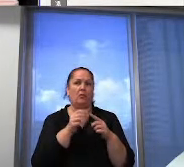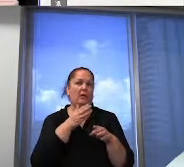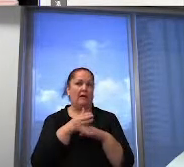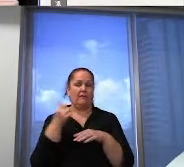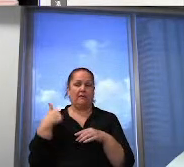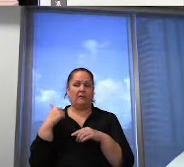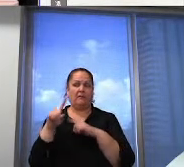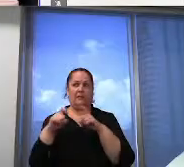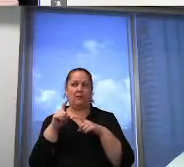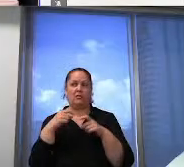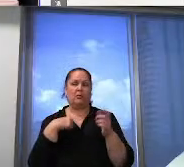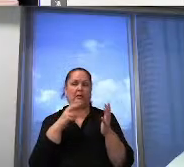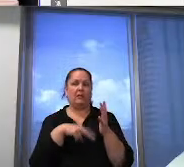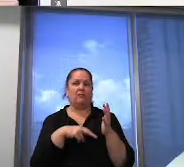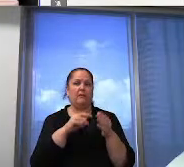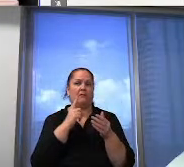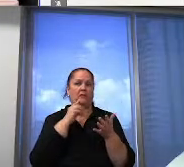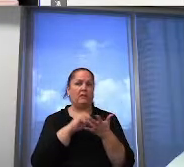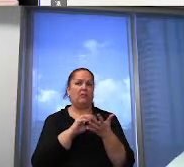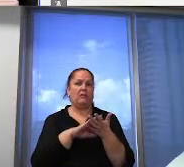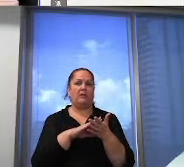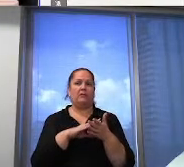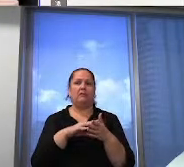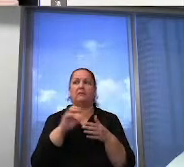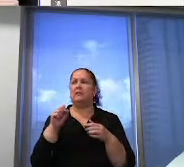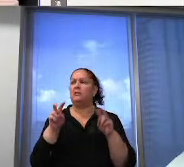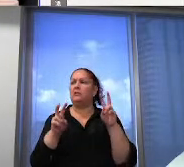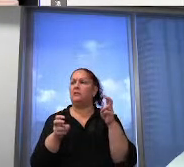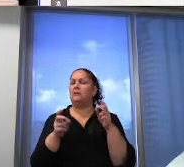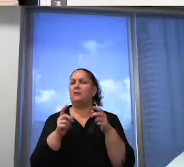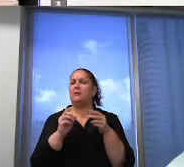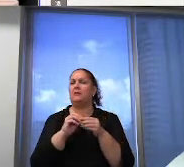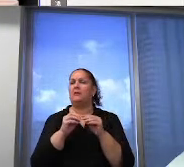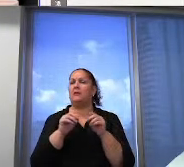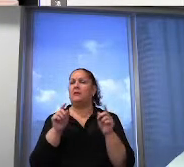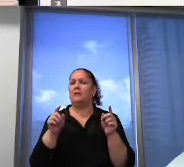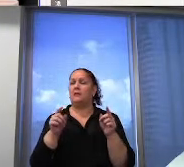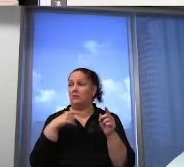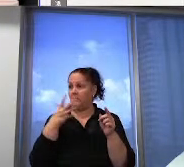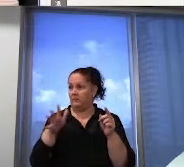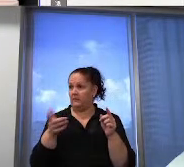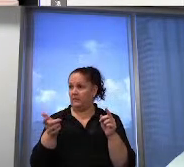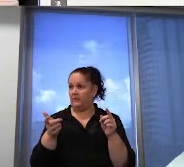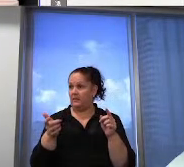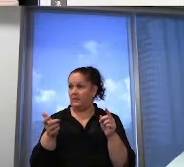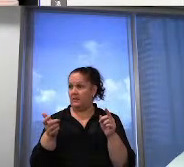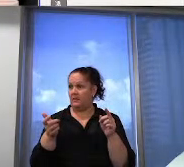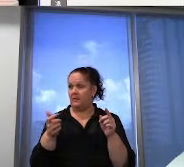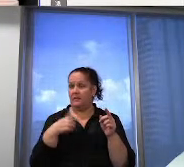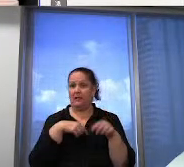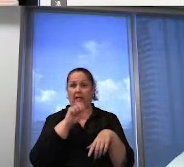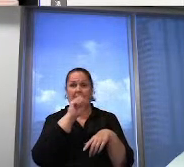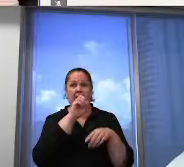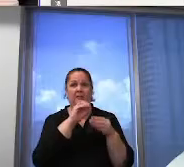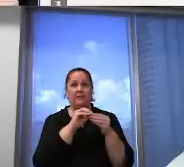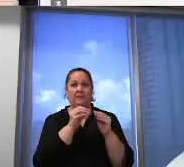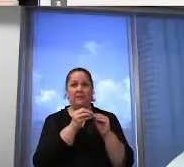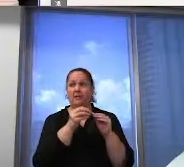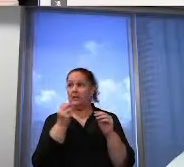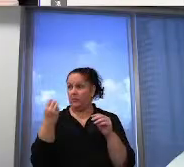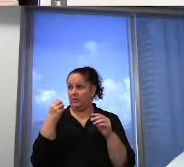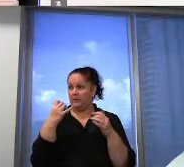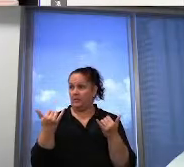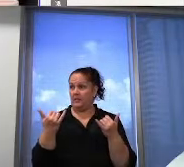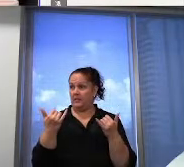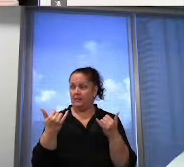you, or after we finish the questioning, we can read them for the record. You could just give the citation. Yes. Let me ask were you finished? No, I can give you the number.